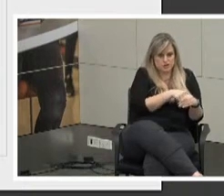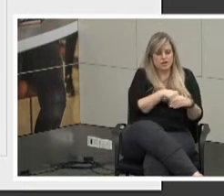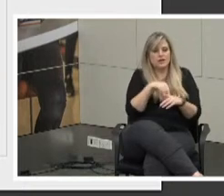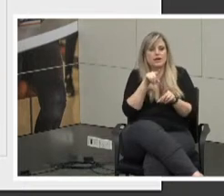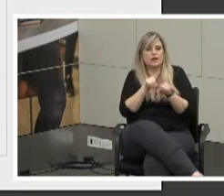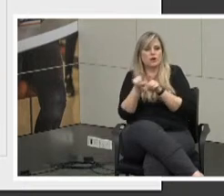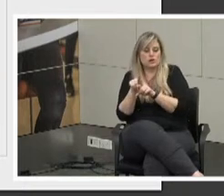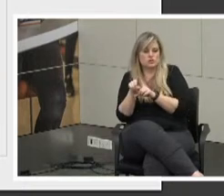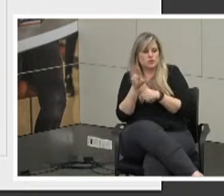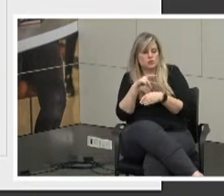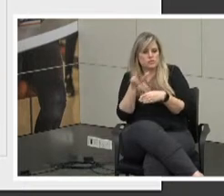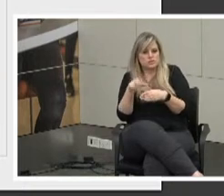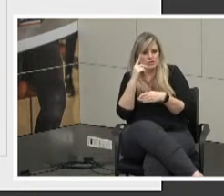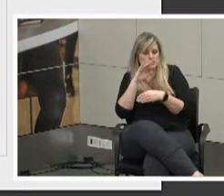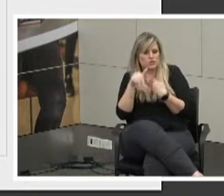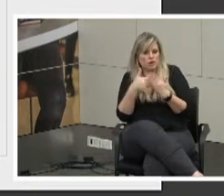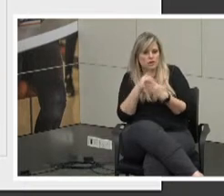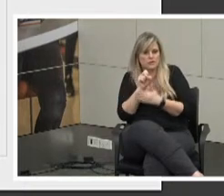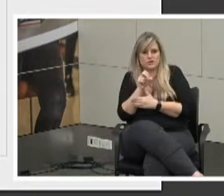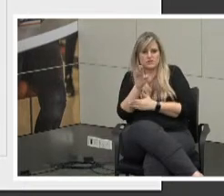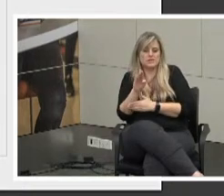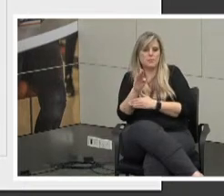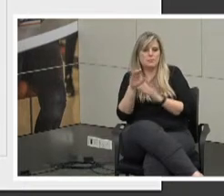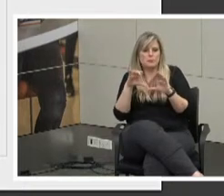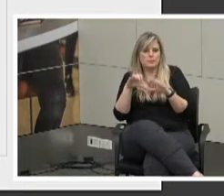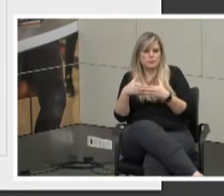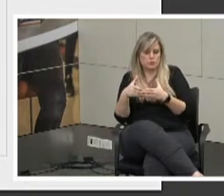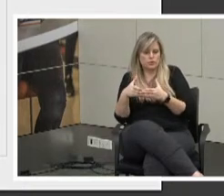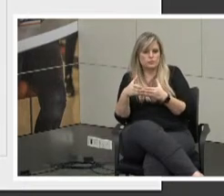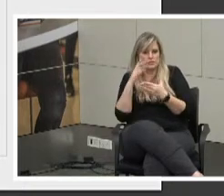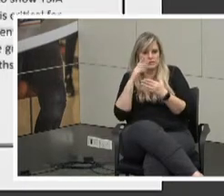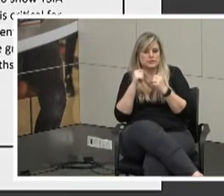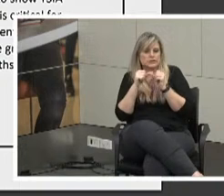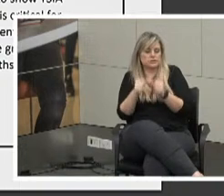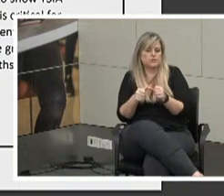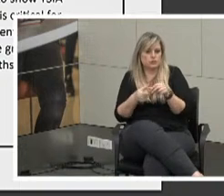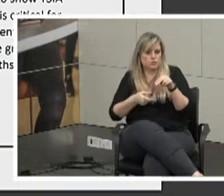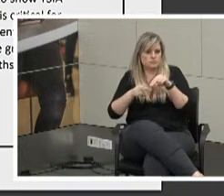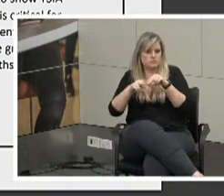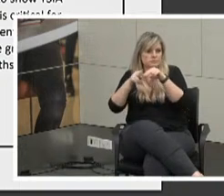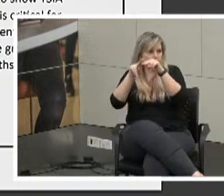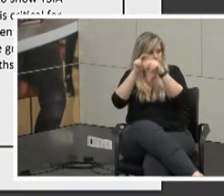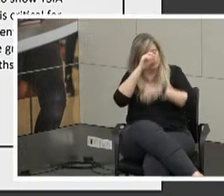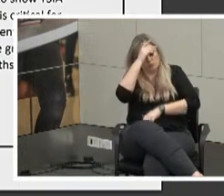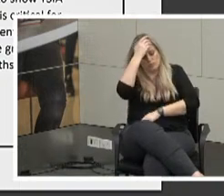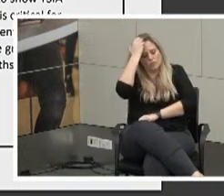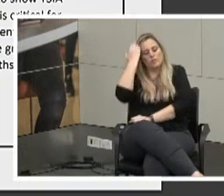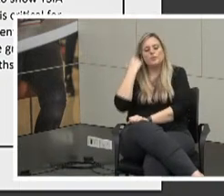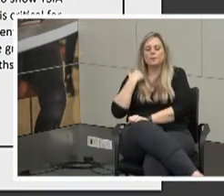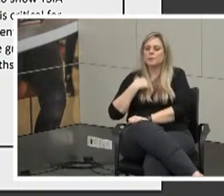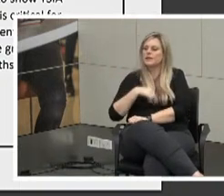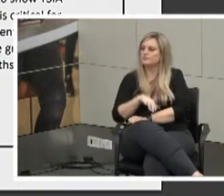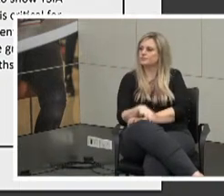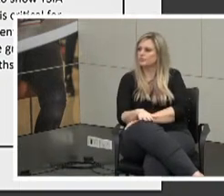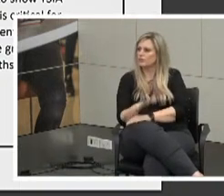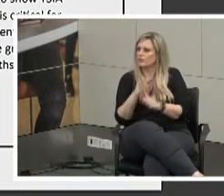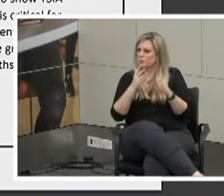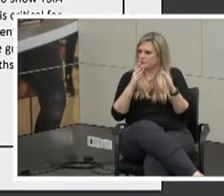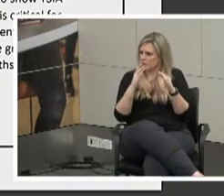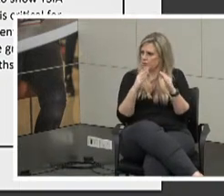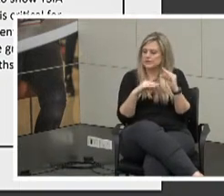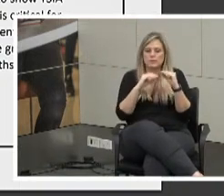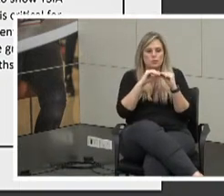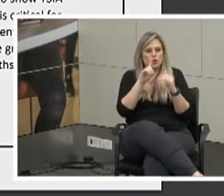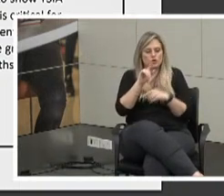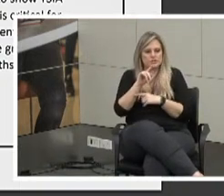and results for all of our subpopulations continue to improve uh and want to call attention to a little bit more data